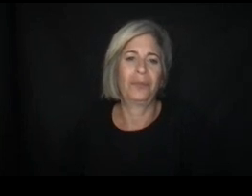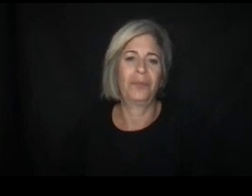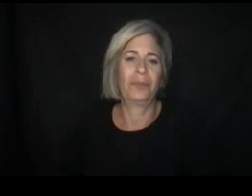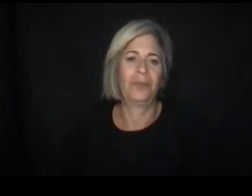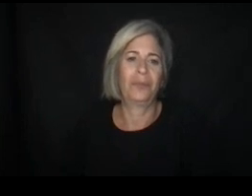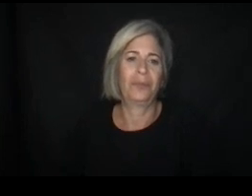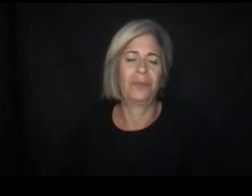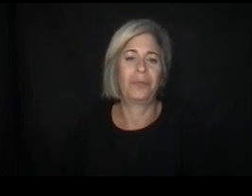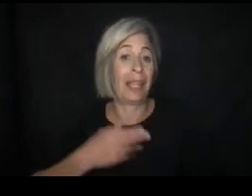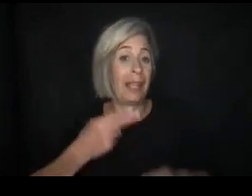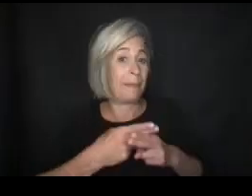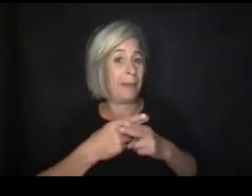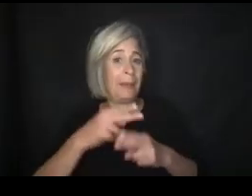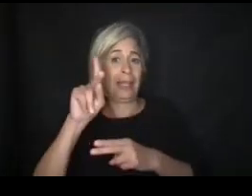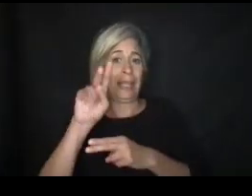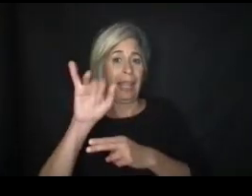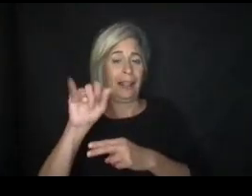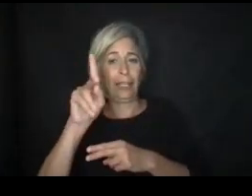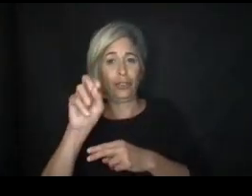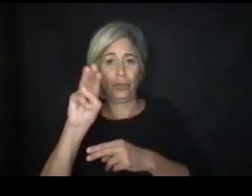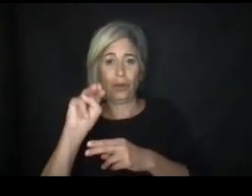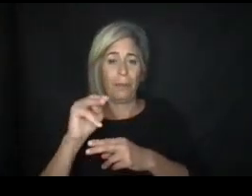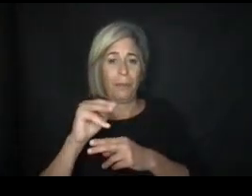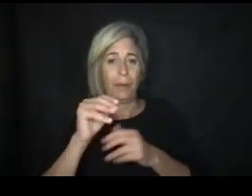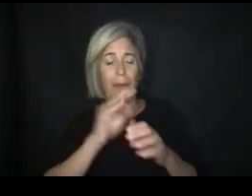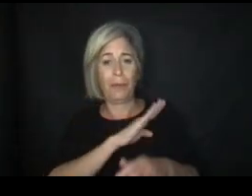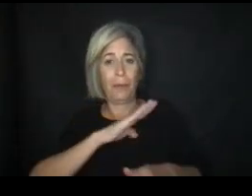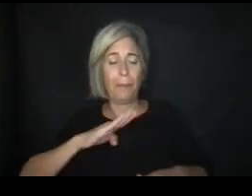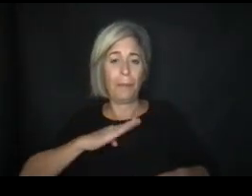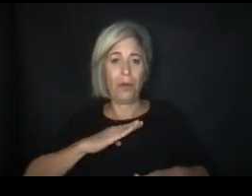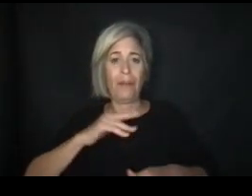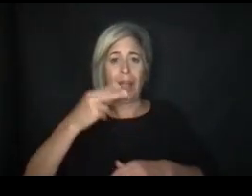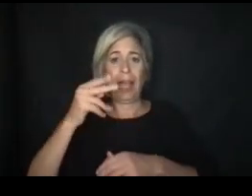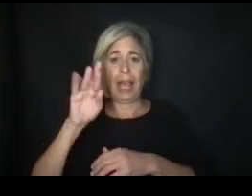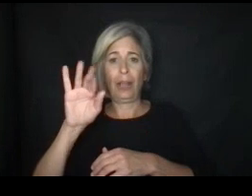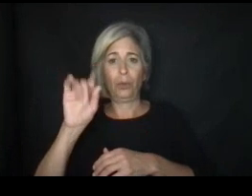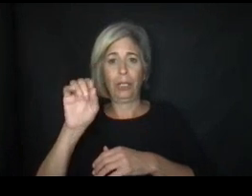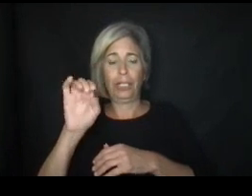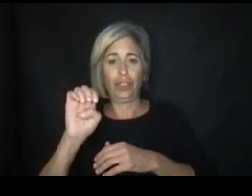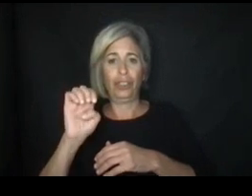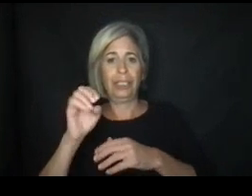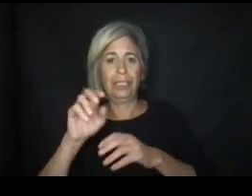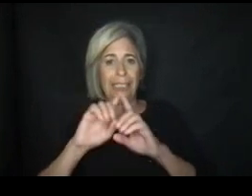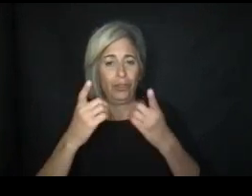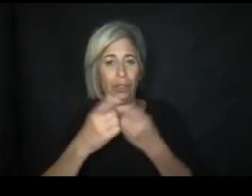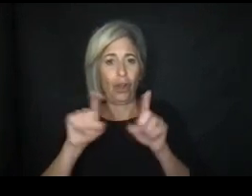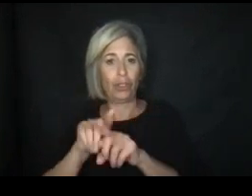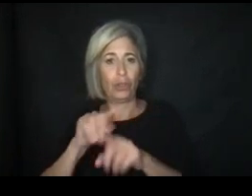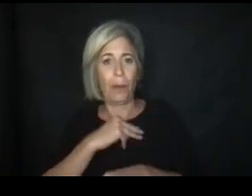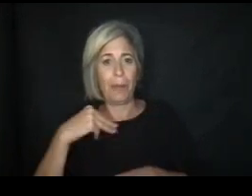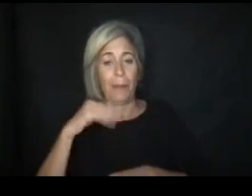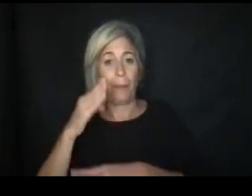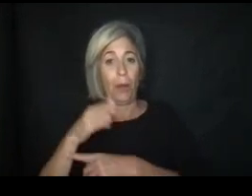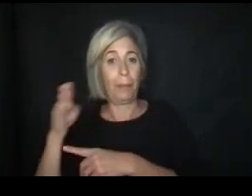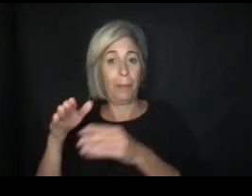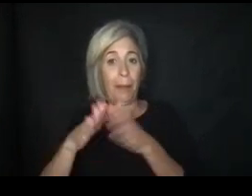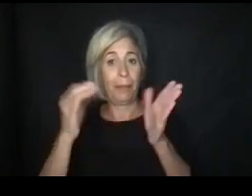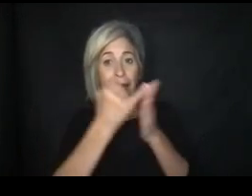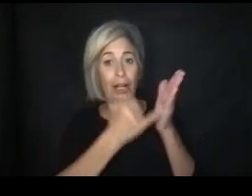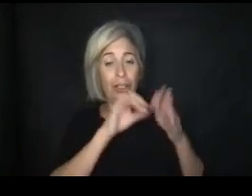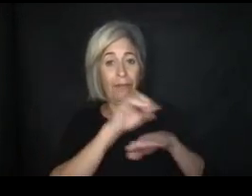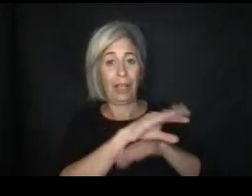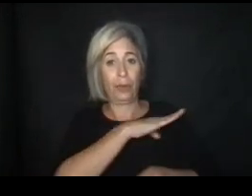My name is Kelly Drum. I'm a board supervisor for the High Ridge Quantum Community Development District, as well as a member of the Boynton Beach Public Arts